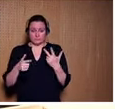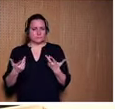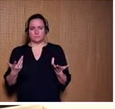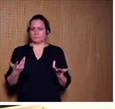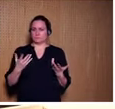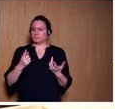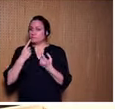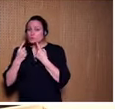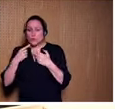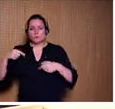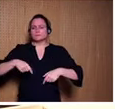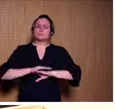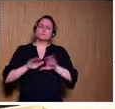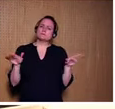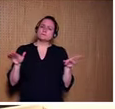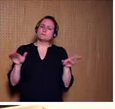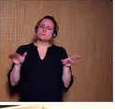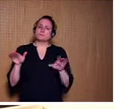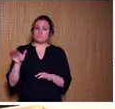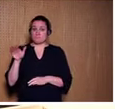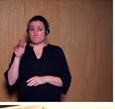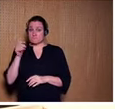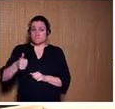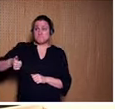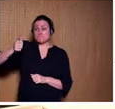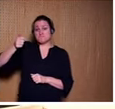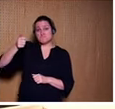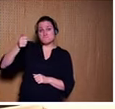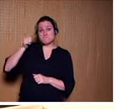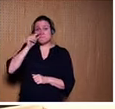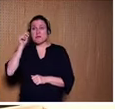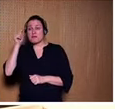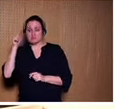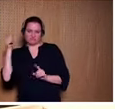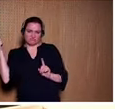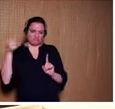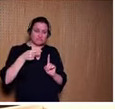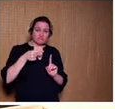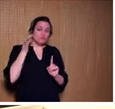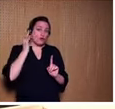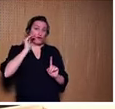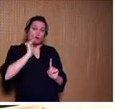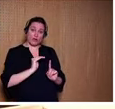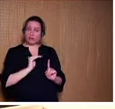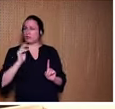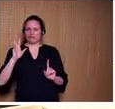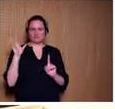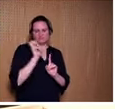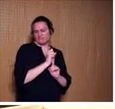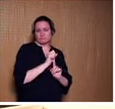a young girl. Everybody was quiet. Nobody spoke about these things, says the mother of the